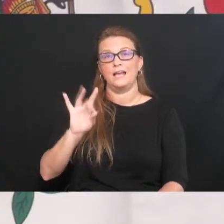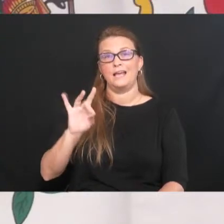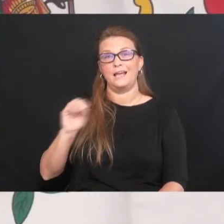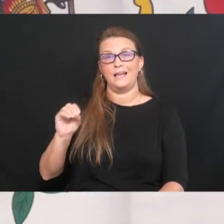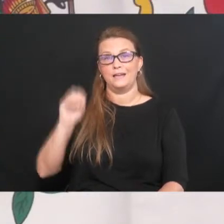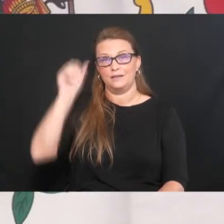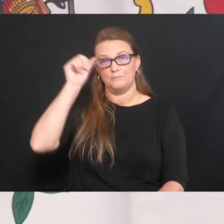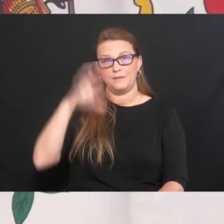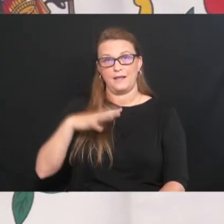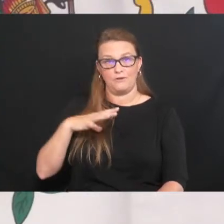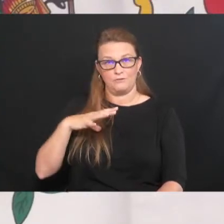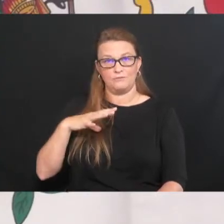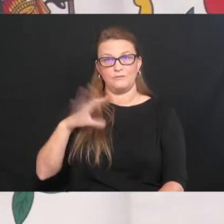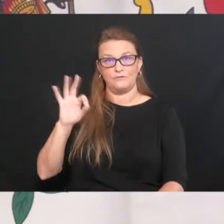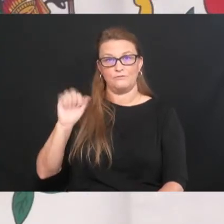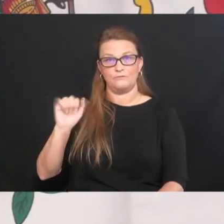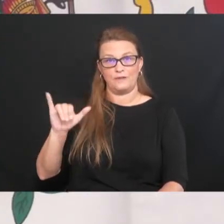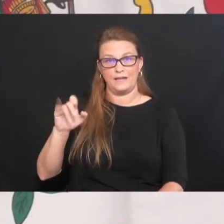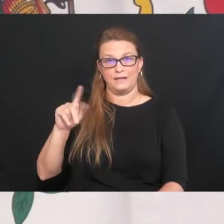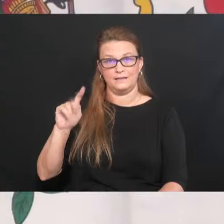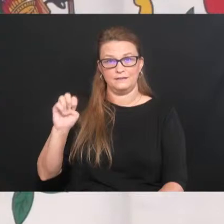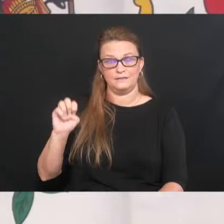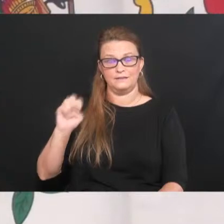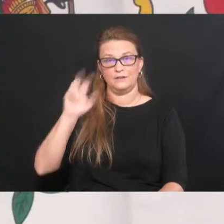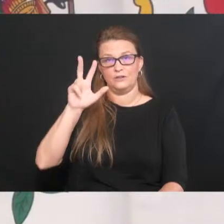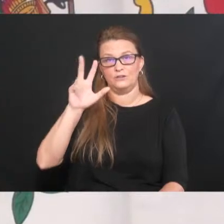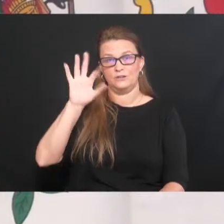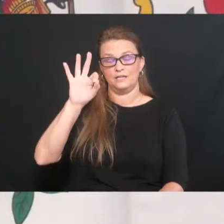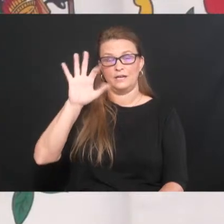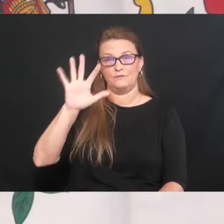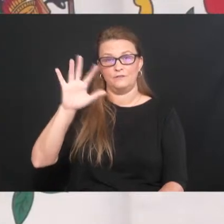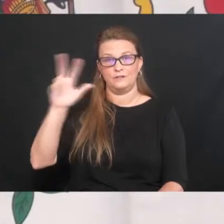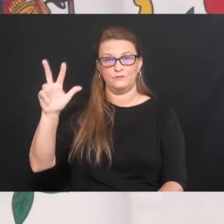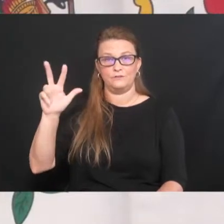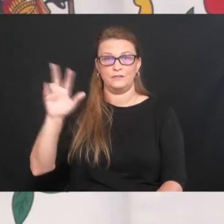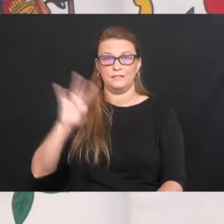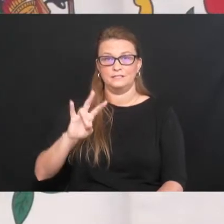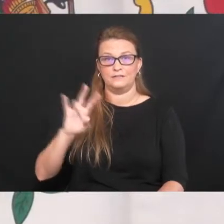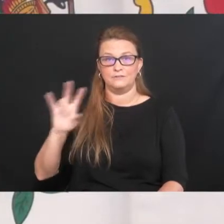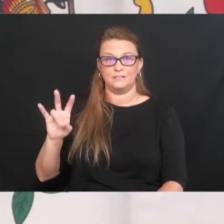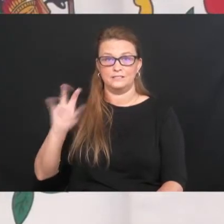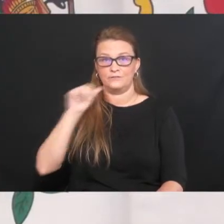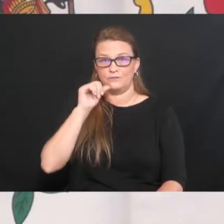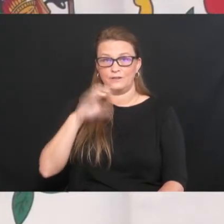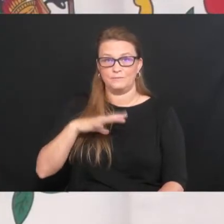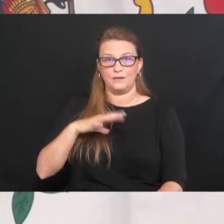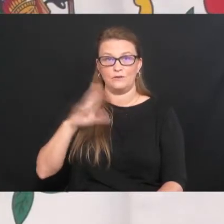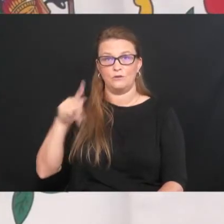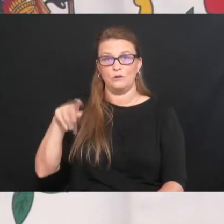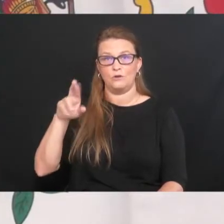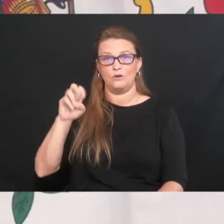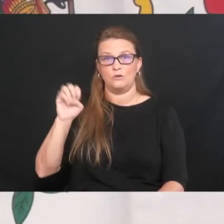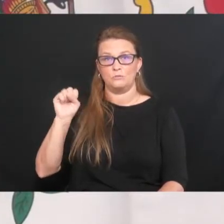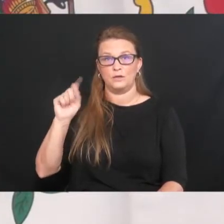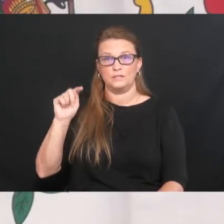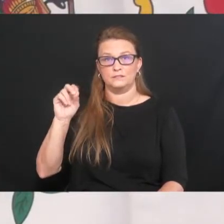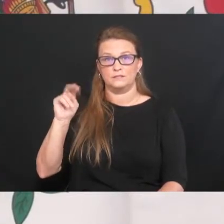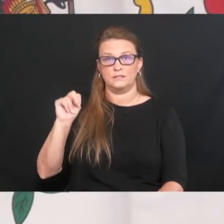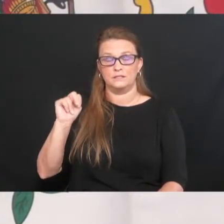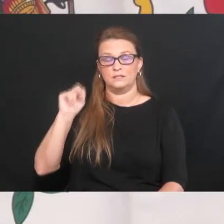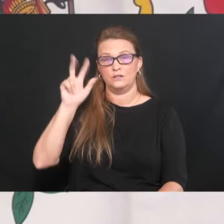80-year-old male from Fayette County. The 3,953rd death is a 77-year-old female from Preston County.